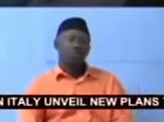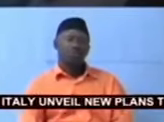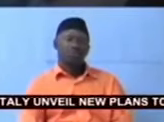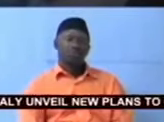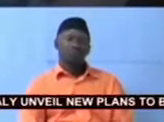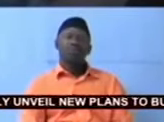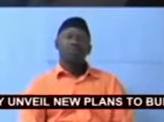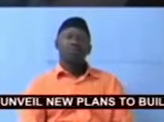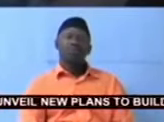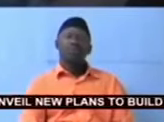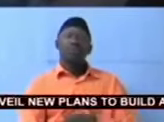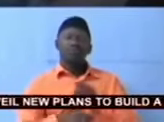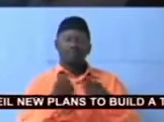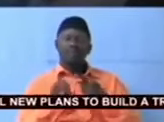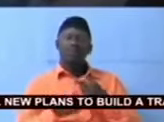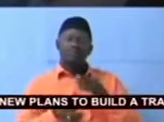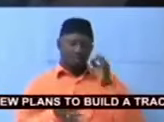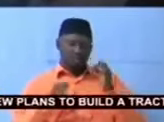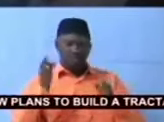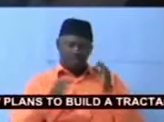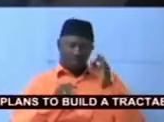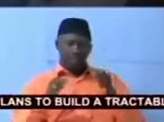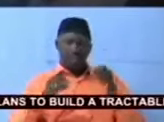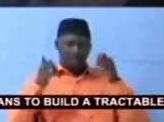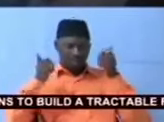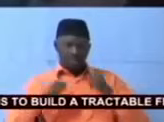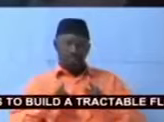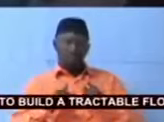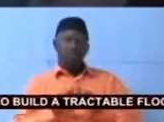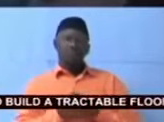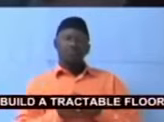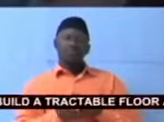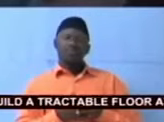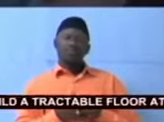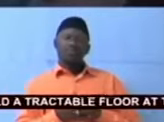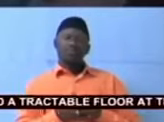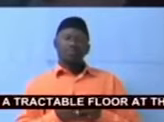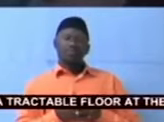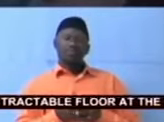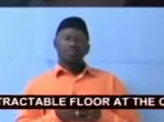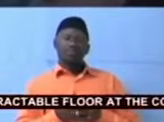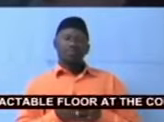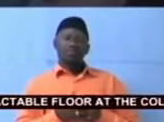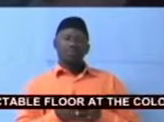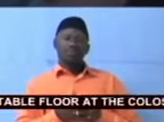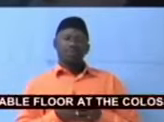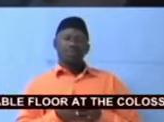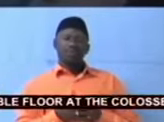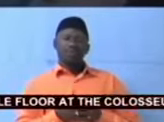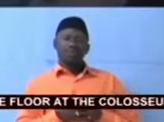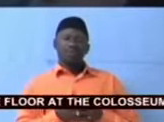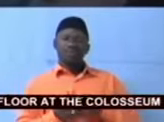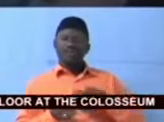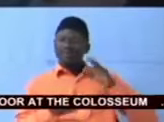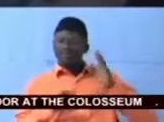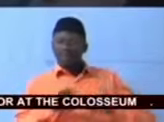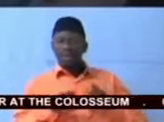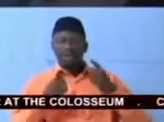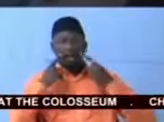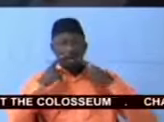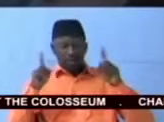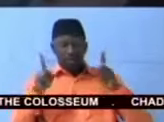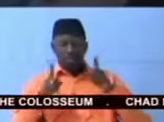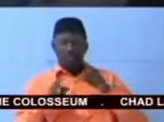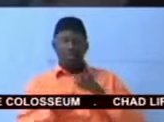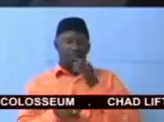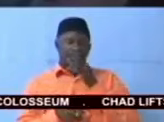called, jamono bi nga xamé na dal dinañ oté nak pour ñu atté léw bobu, the accused was called to take